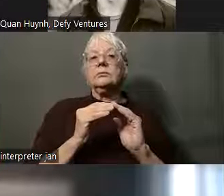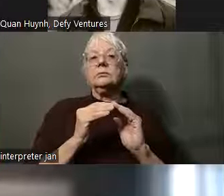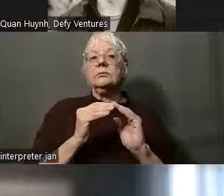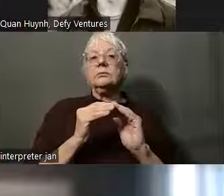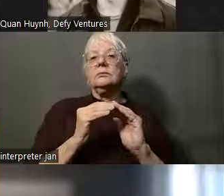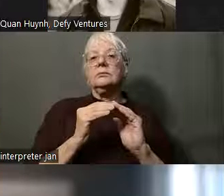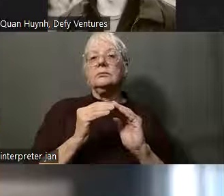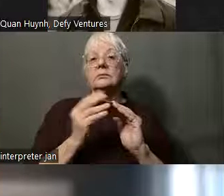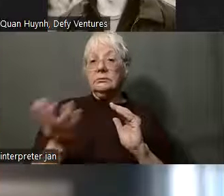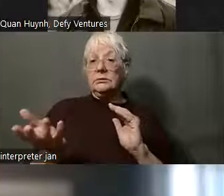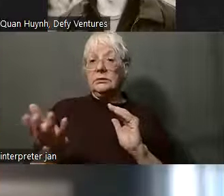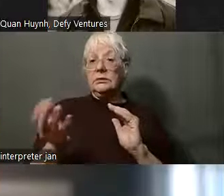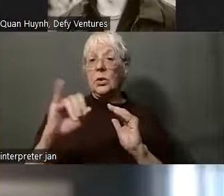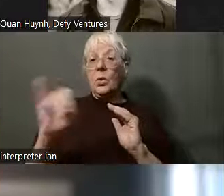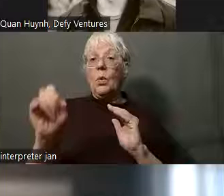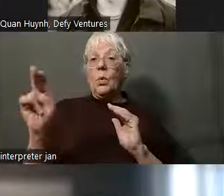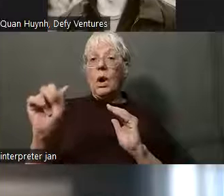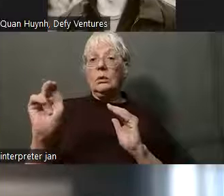Kwan?